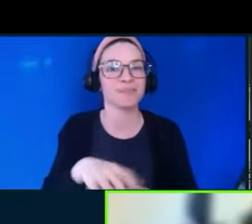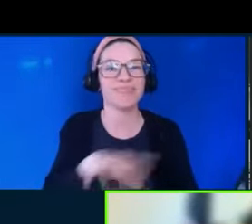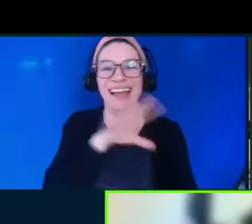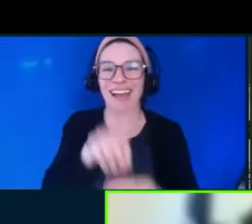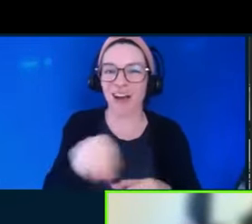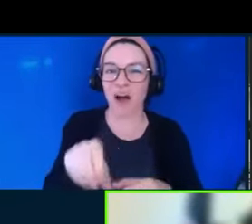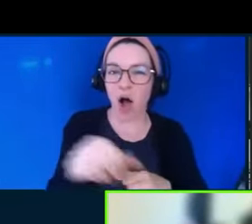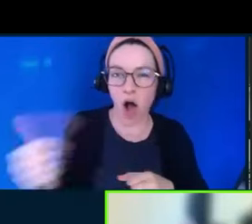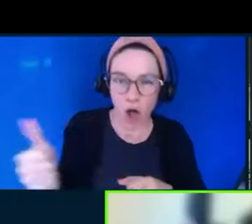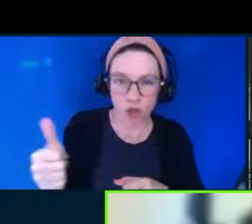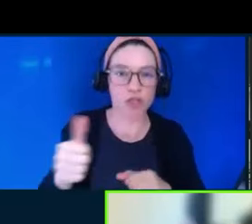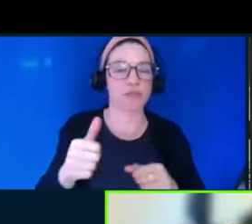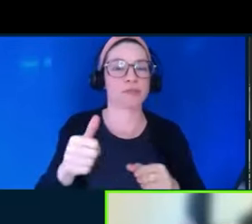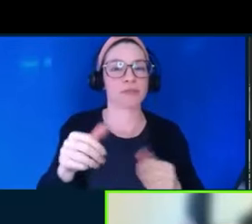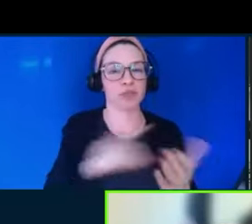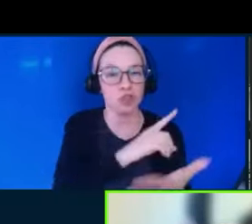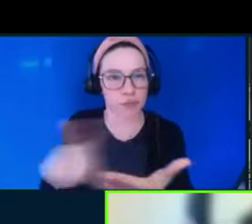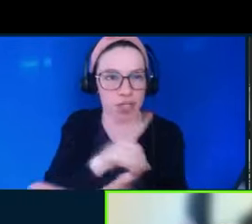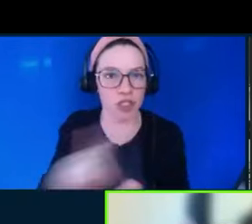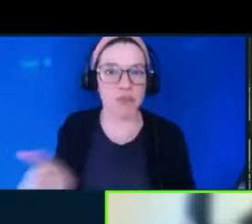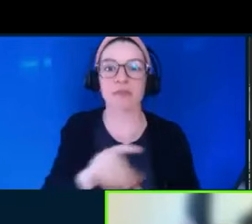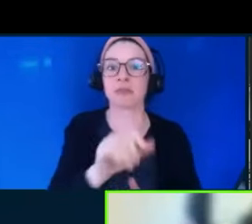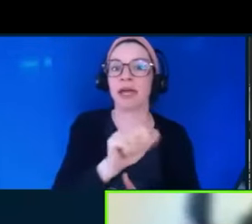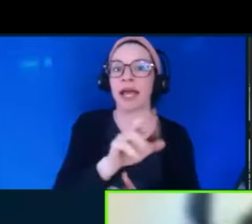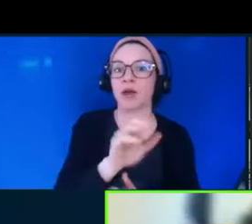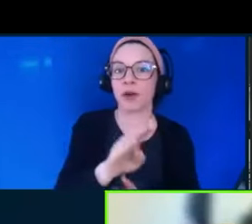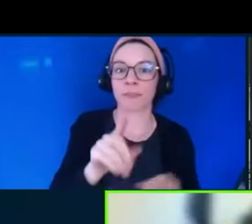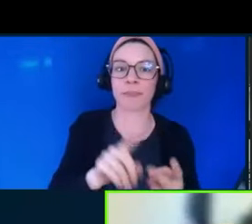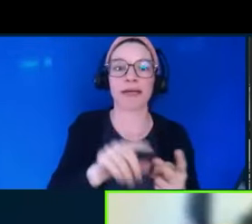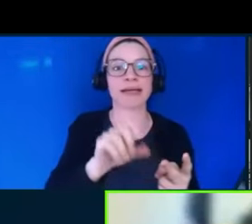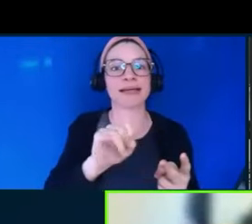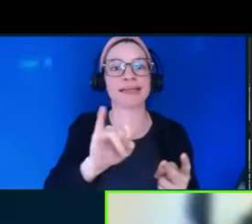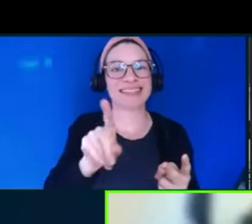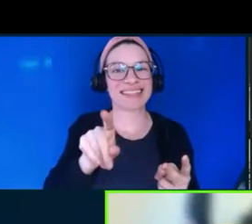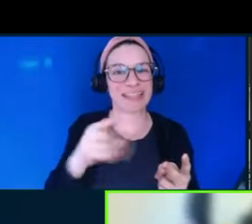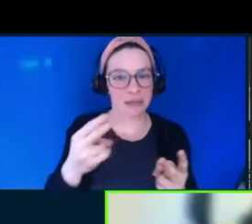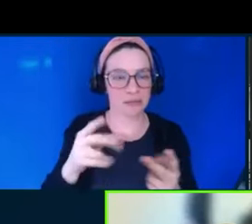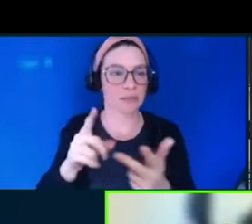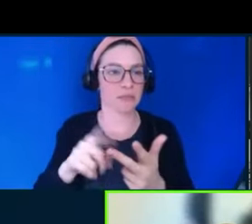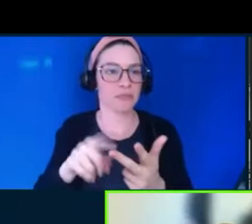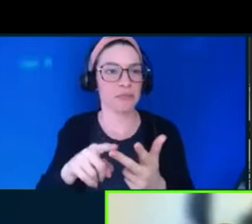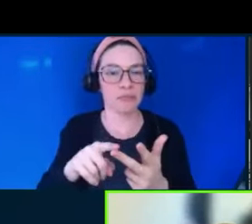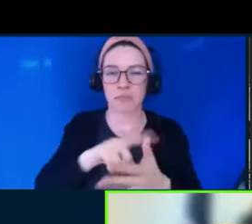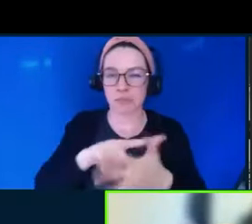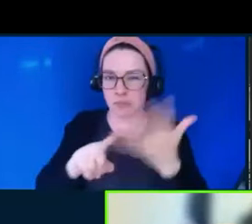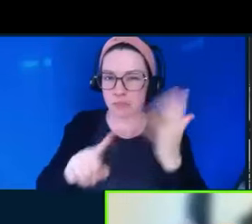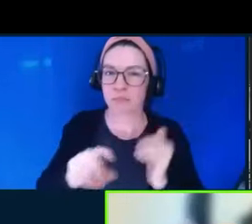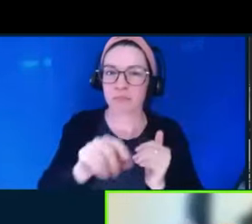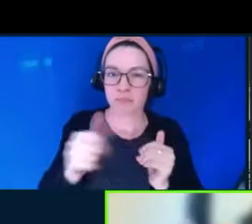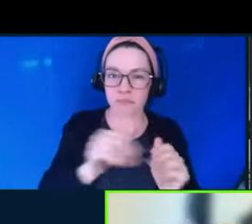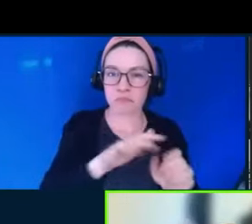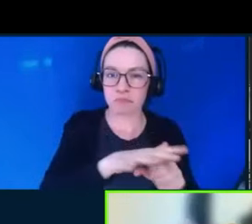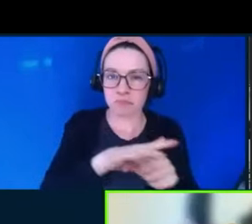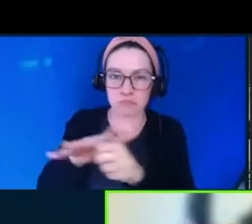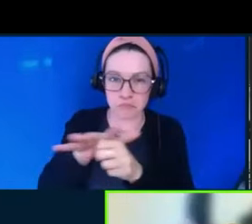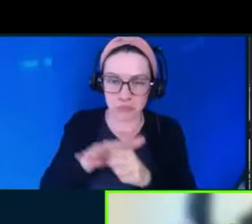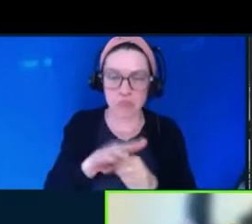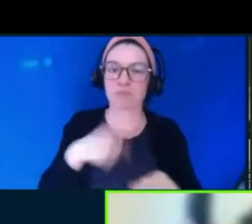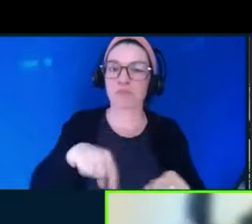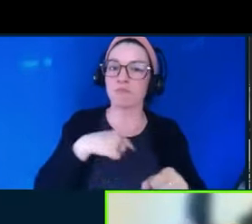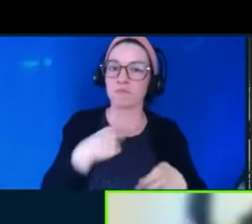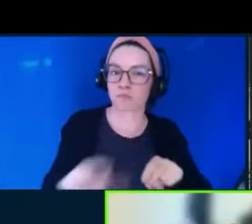at Arab, Sikh, and South Asian Americans. Working with Congress, the Biden-Harris administration secured the greatest increase